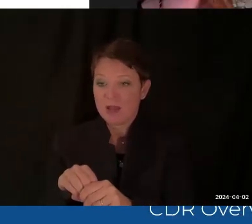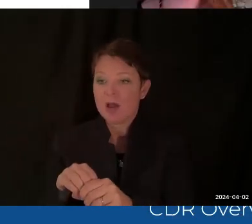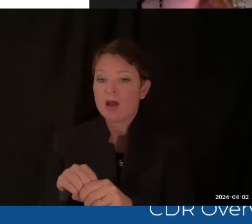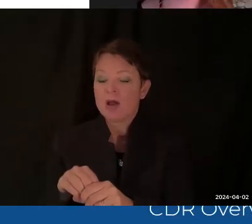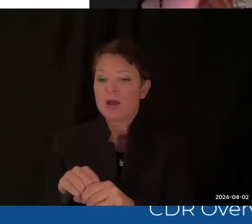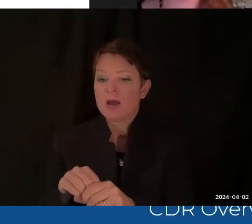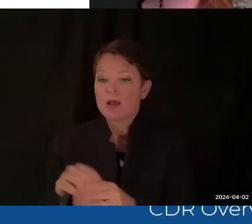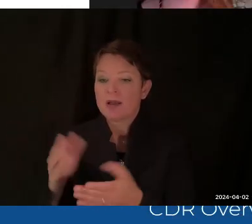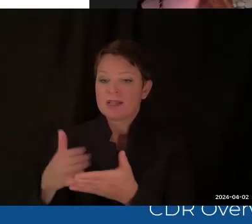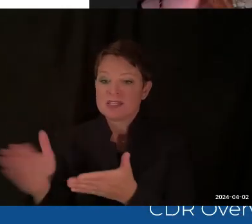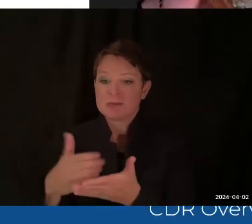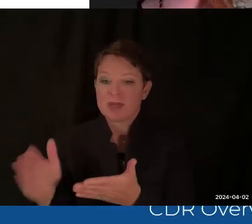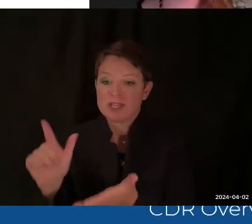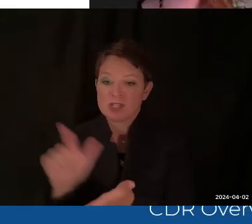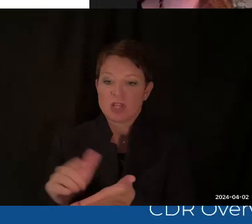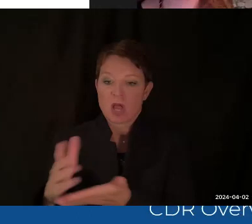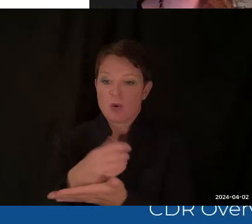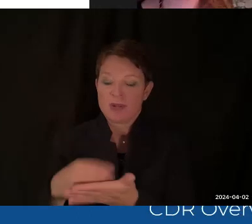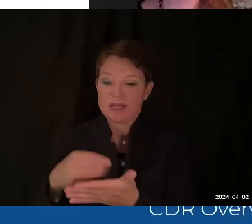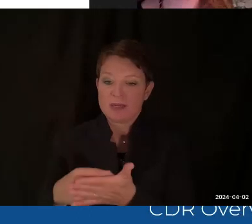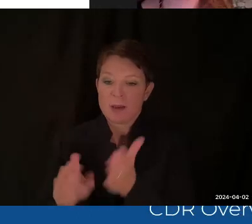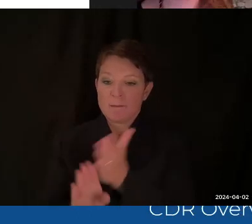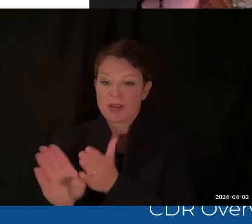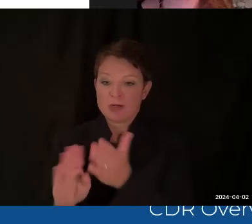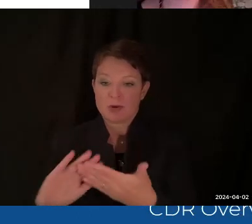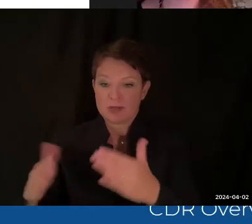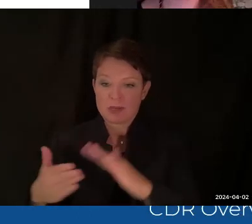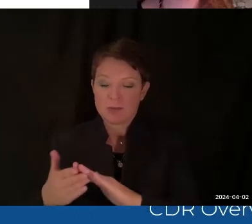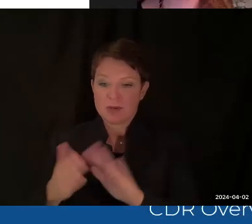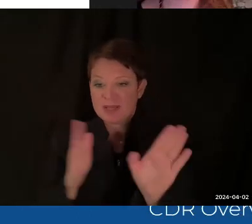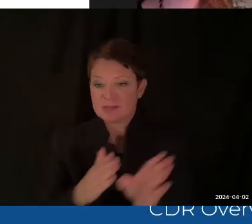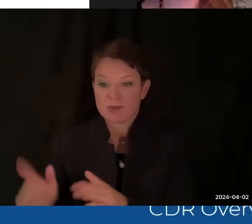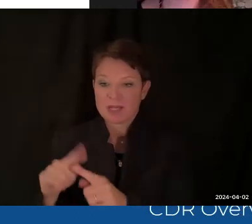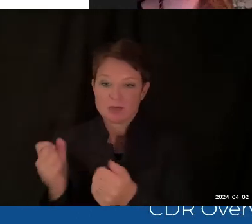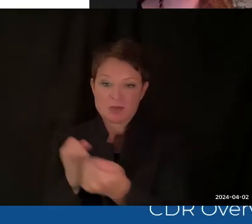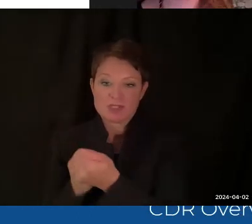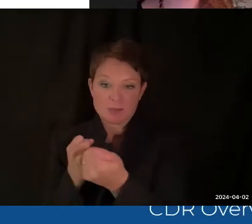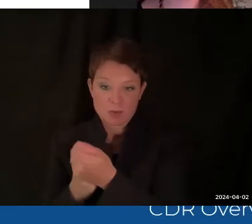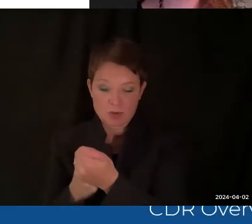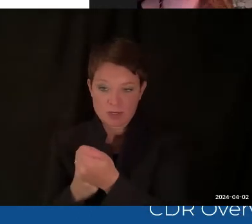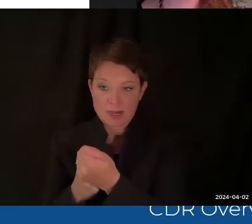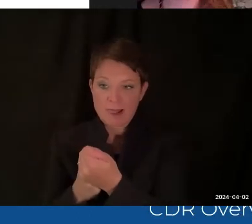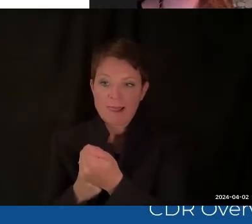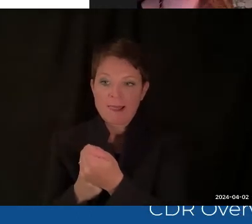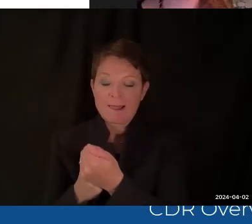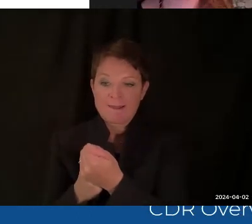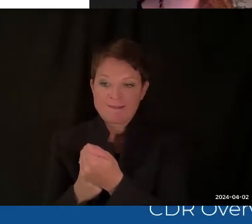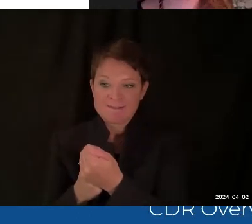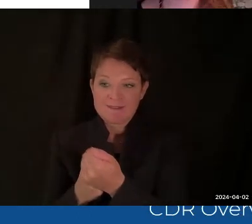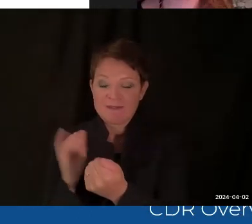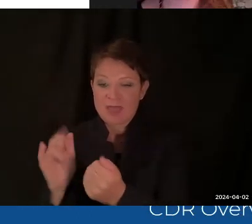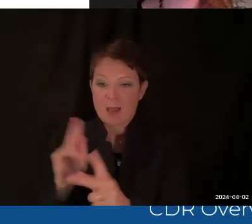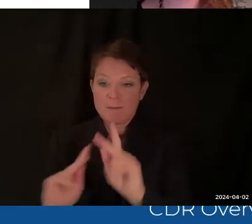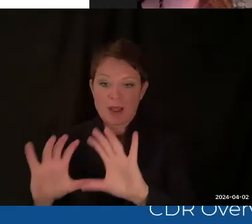ultimately displaces the low-income minority community that it's planned to support, and that population is then replaced